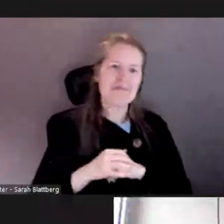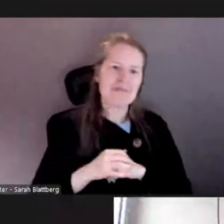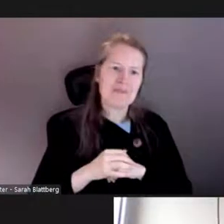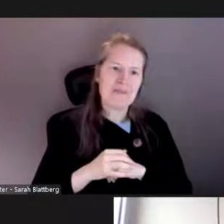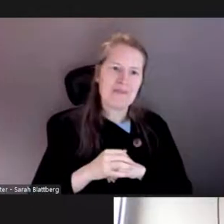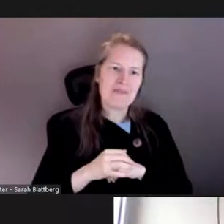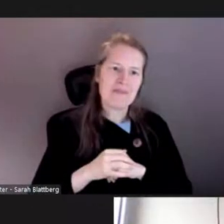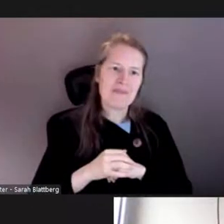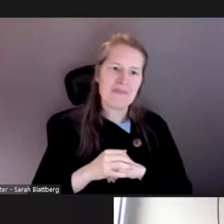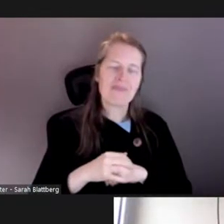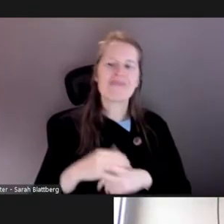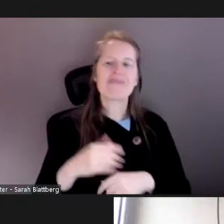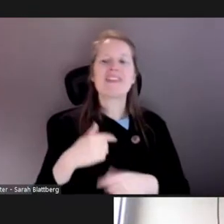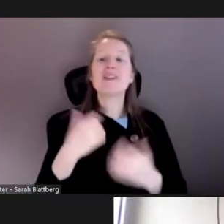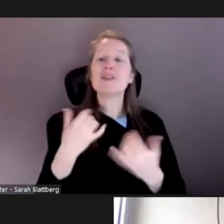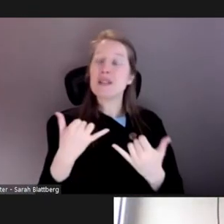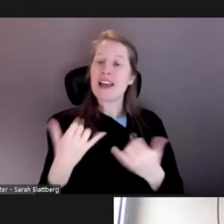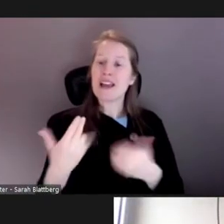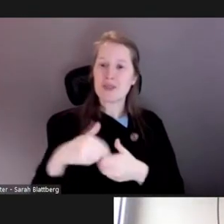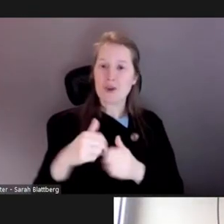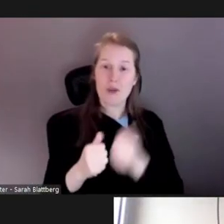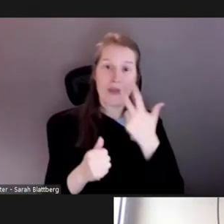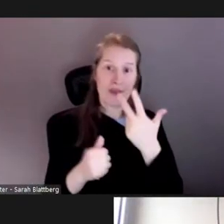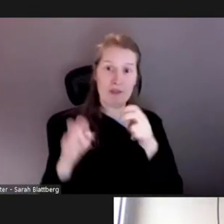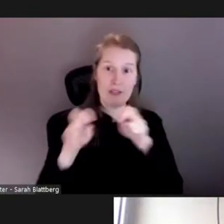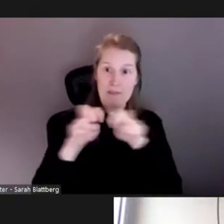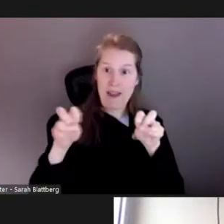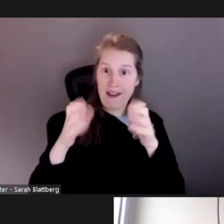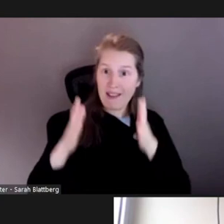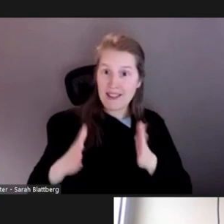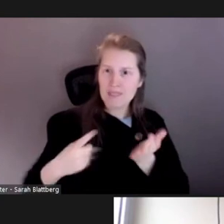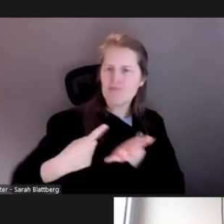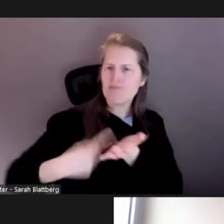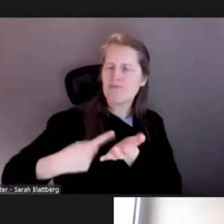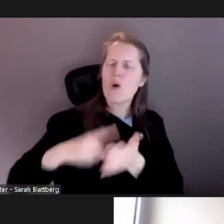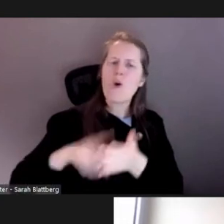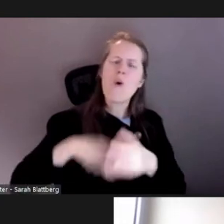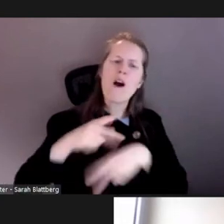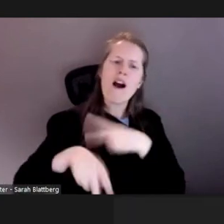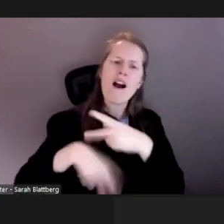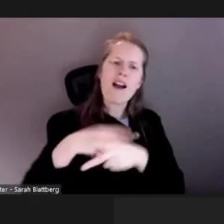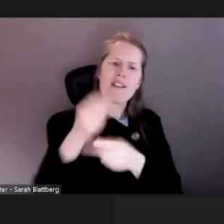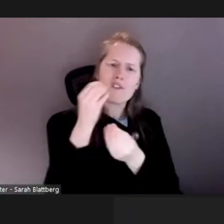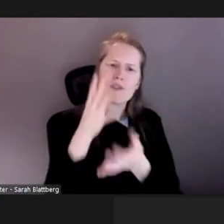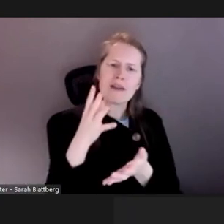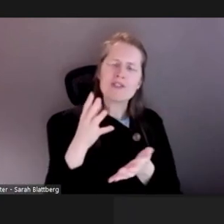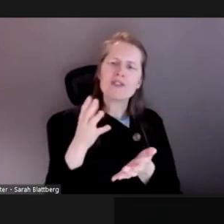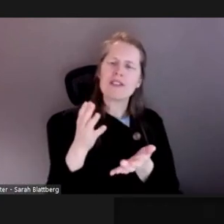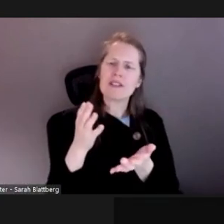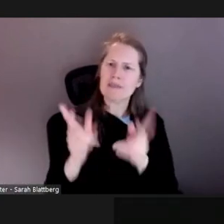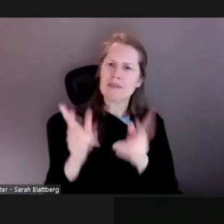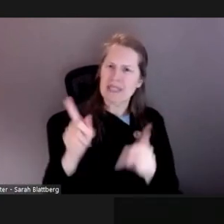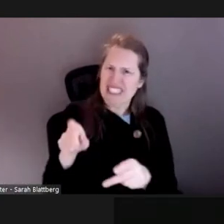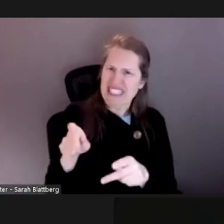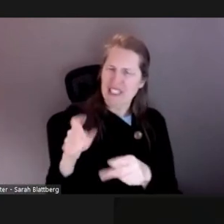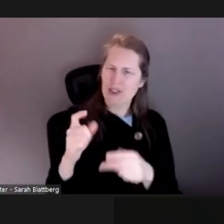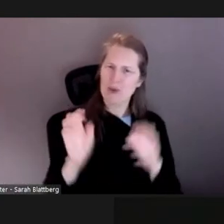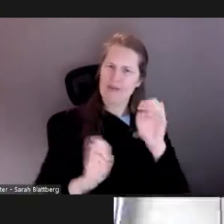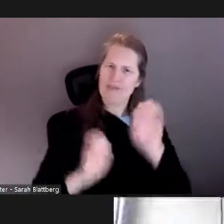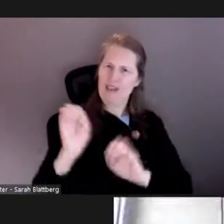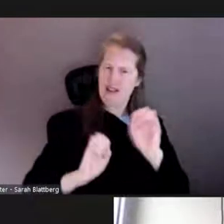I have the pleasure of being joined today by three panelists to discuss what types of information households need when evaluating broadband service